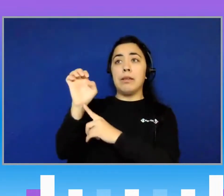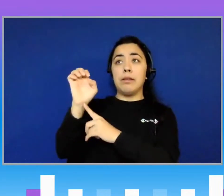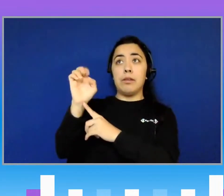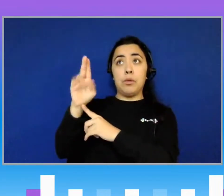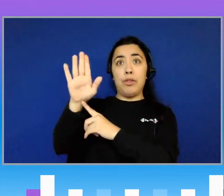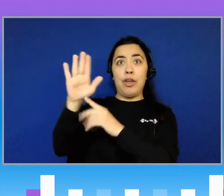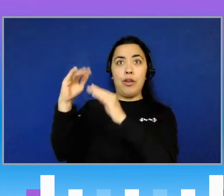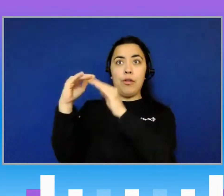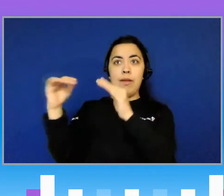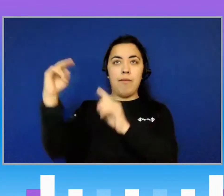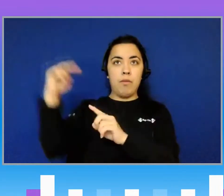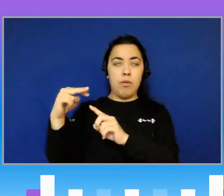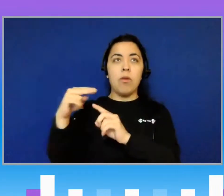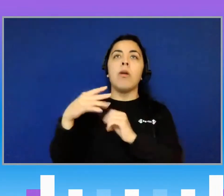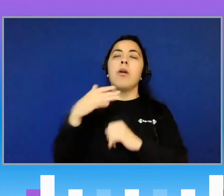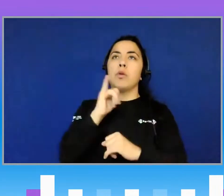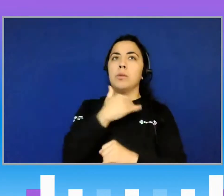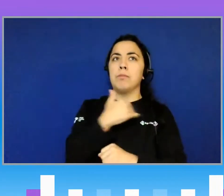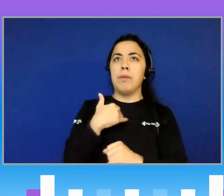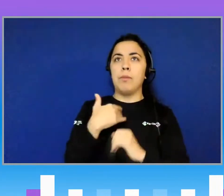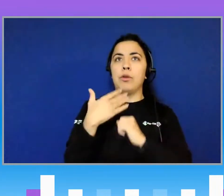member states have to